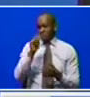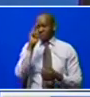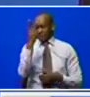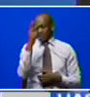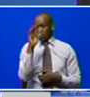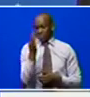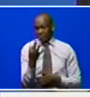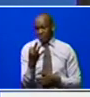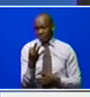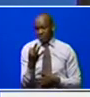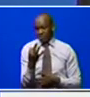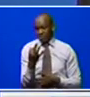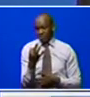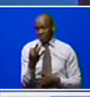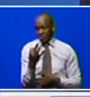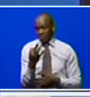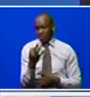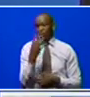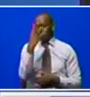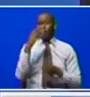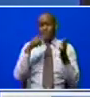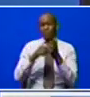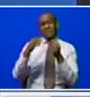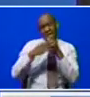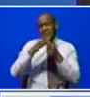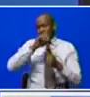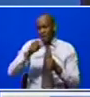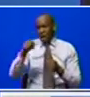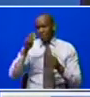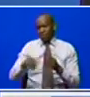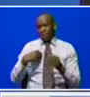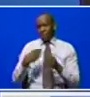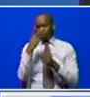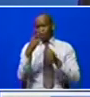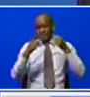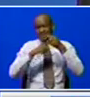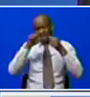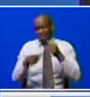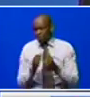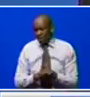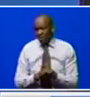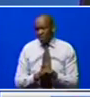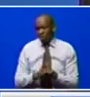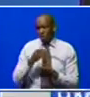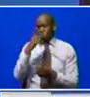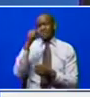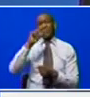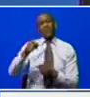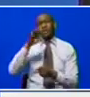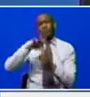third? I mean, what is that? 4.8 million, and then the next person has, what, 26,000 votes or 20,000